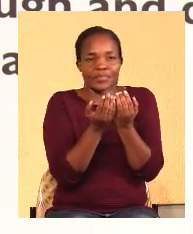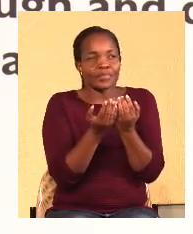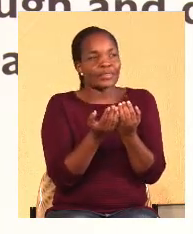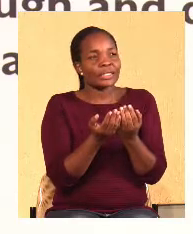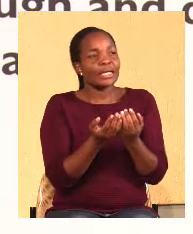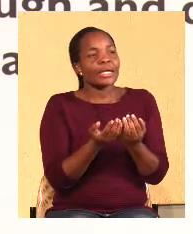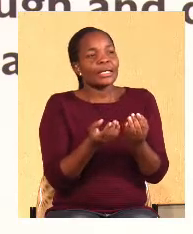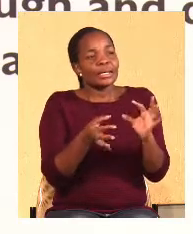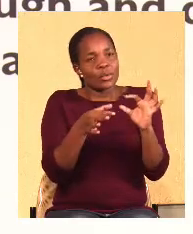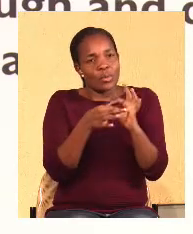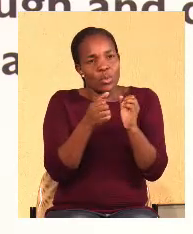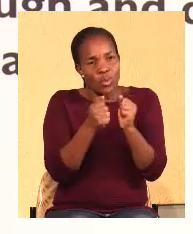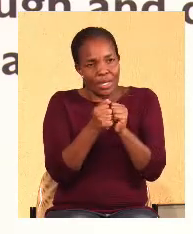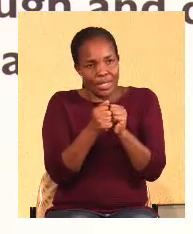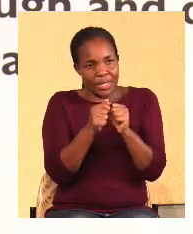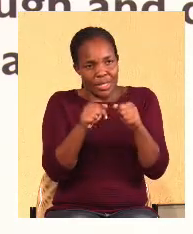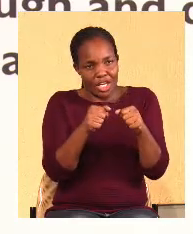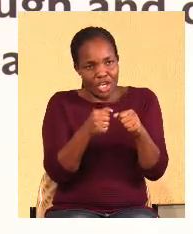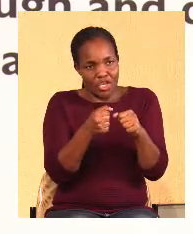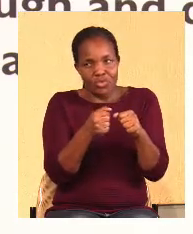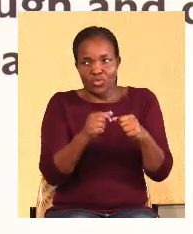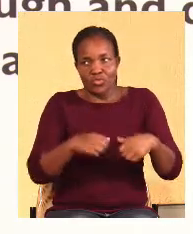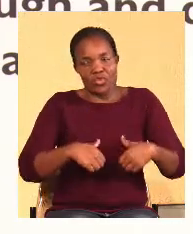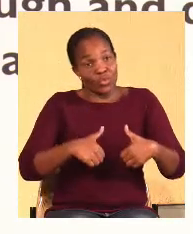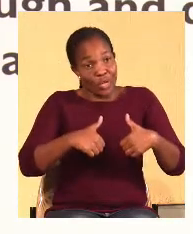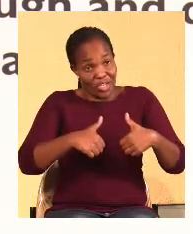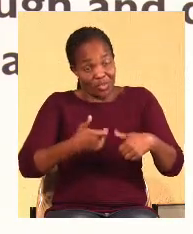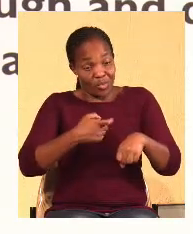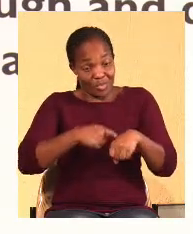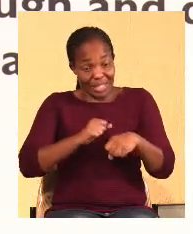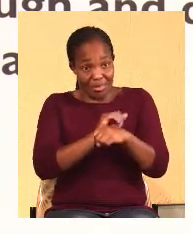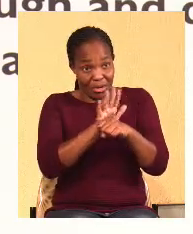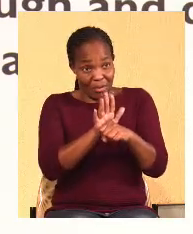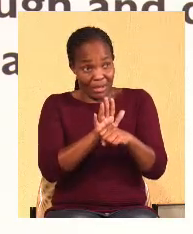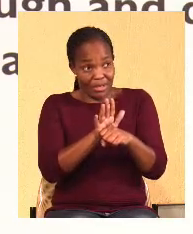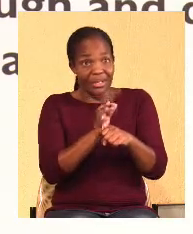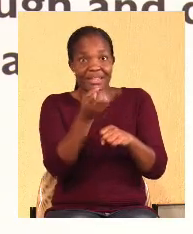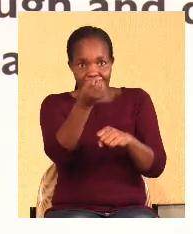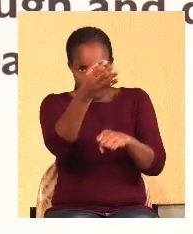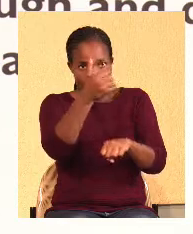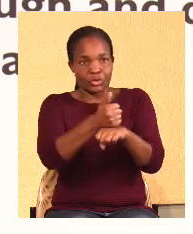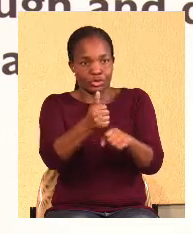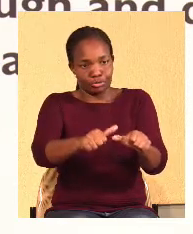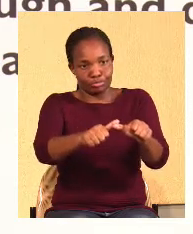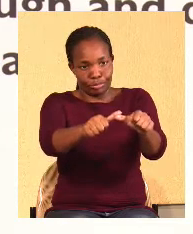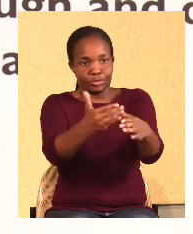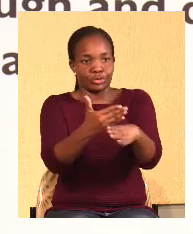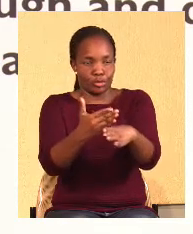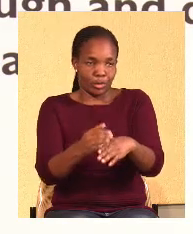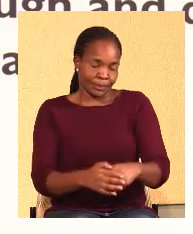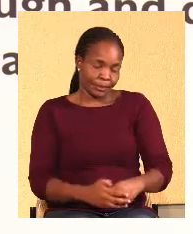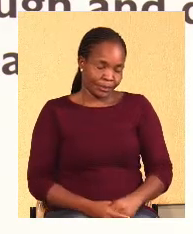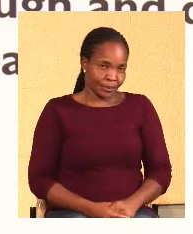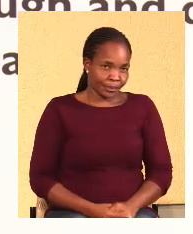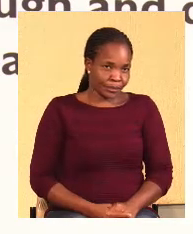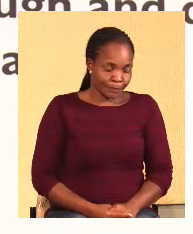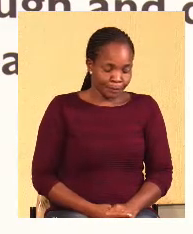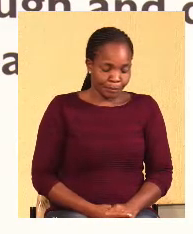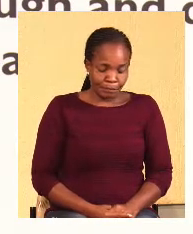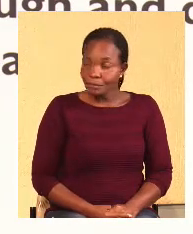that relate to COVID-19, health and so forth, they would otherwise then be considered as critical